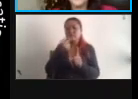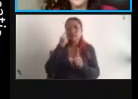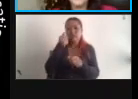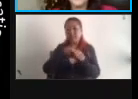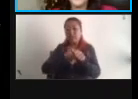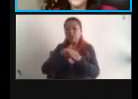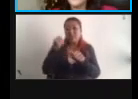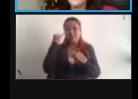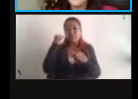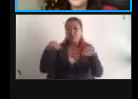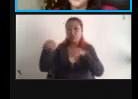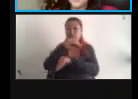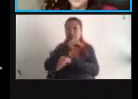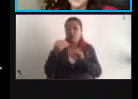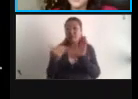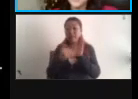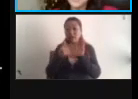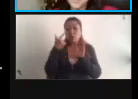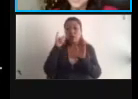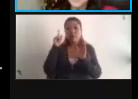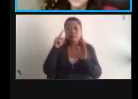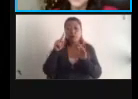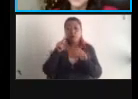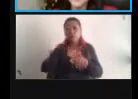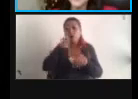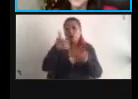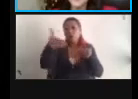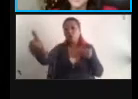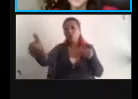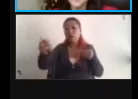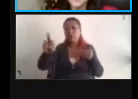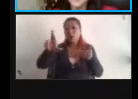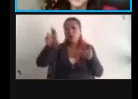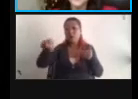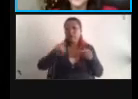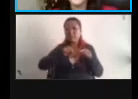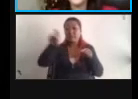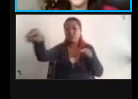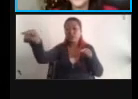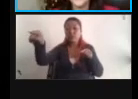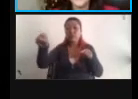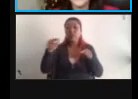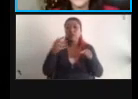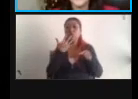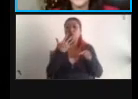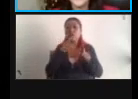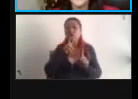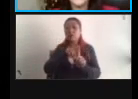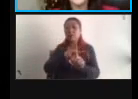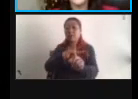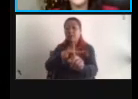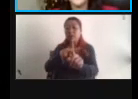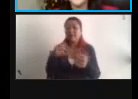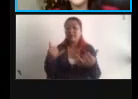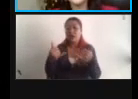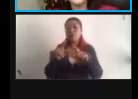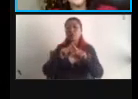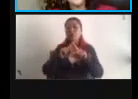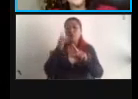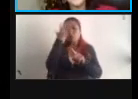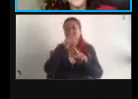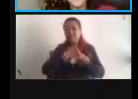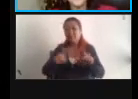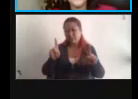up and look at them again for a longer duration Mars mission and apply the color codes, you see a different landscape. And I think you see that we